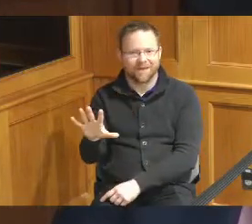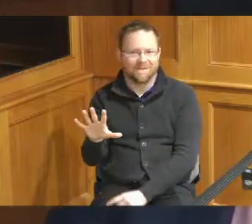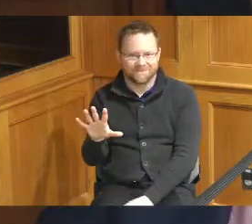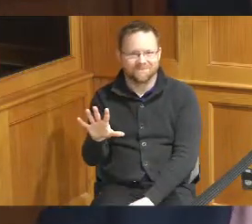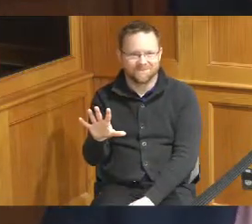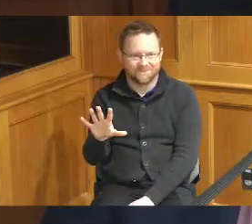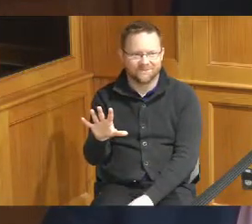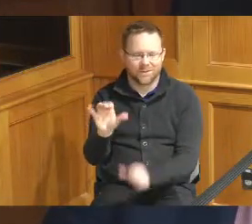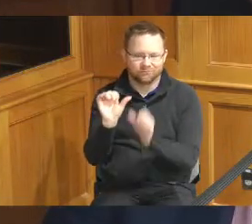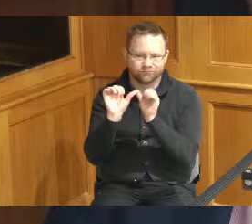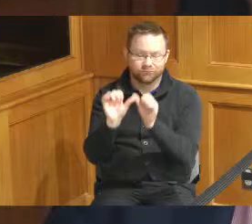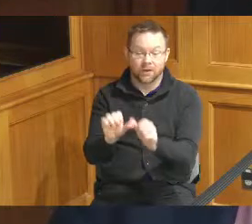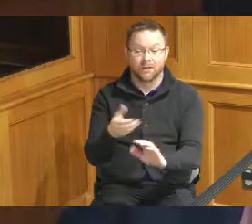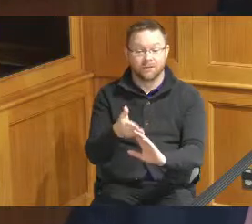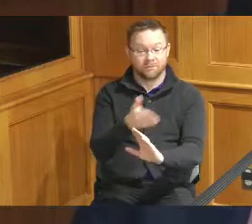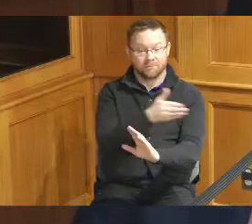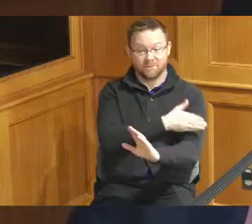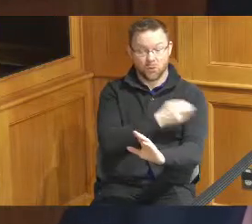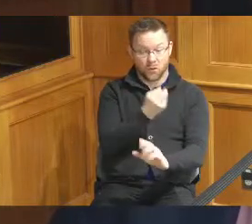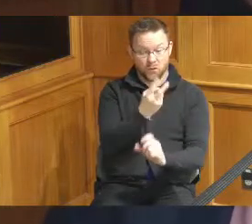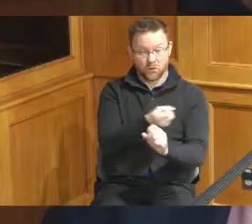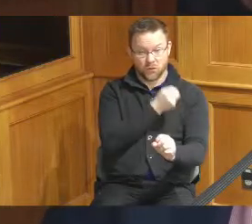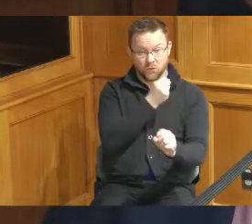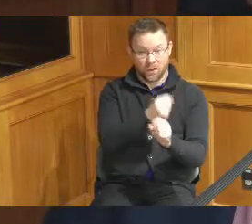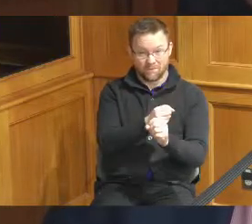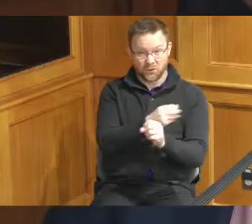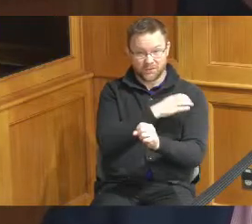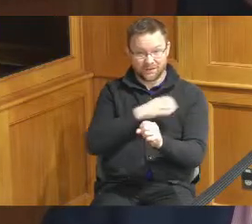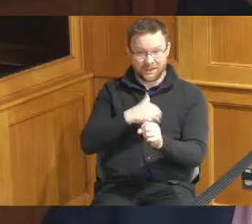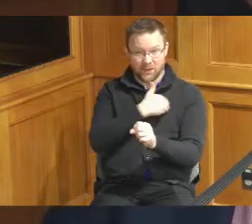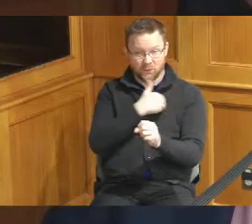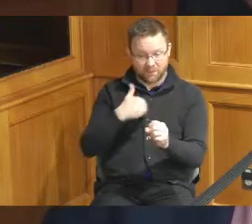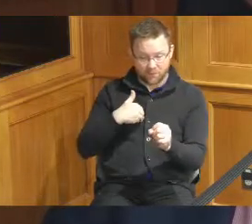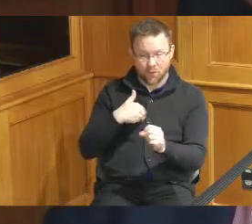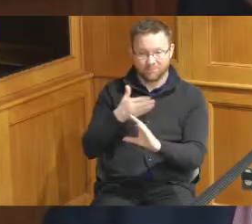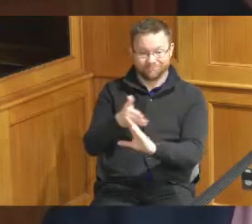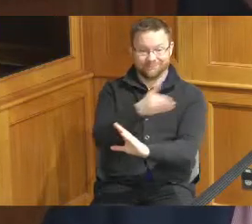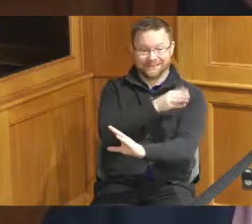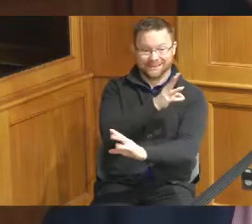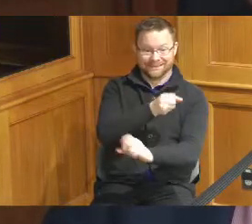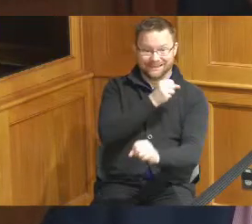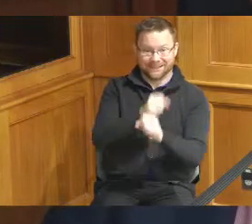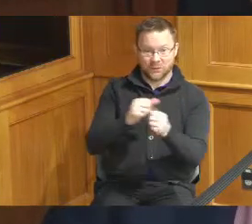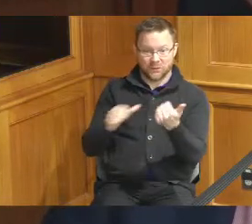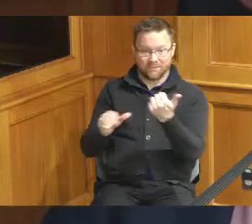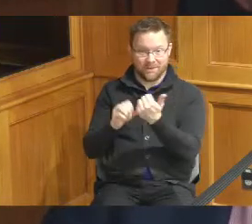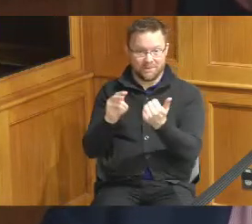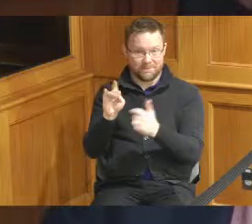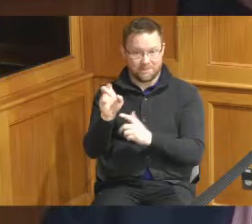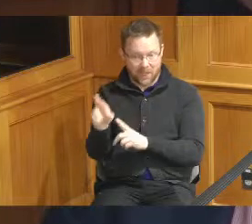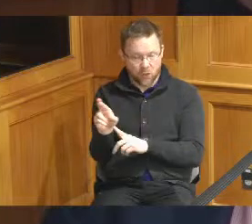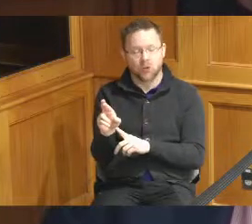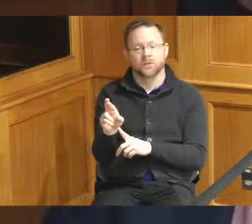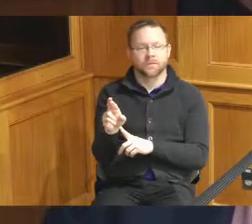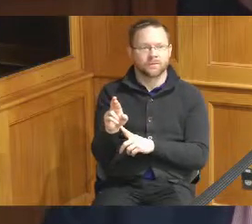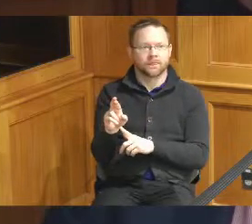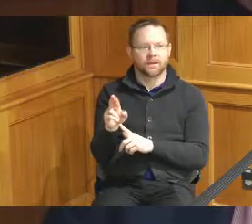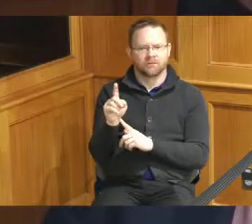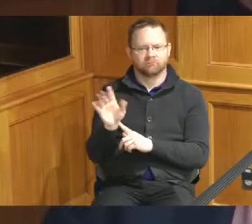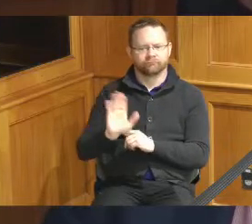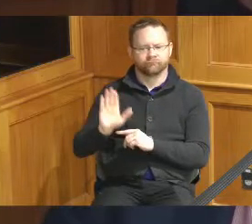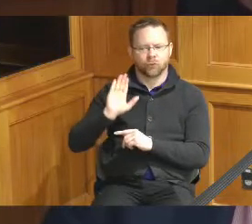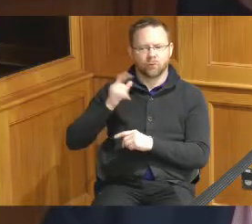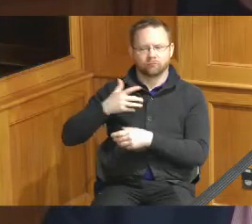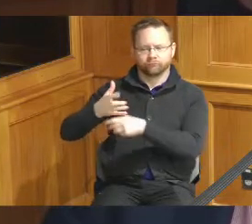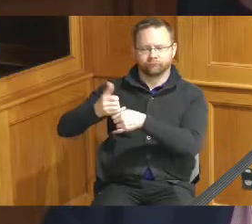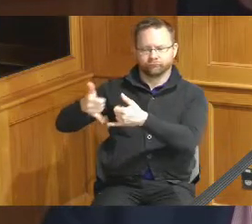2005, having previously served 12 years as a council member and 6 years as the vice mayor. And where John is a former